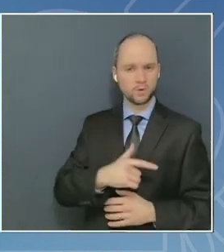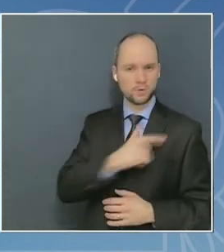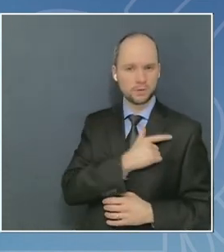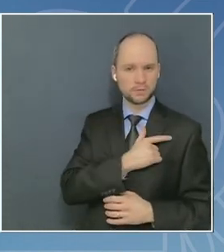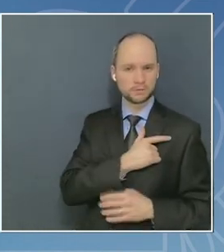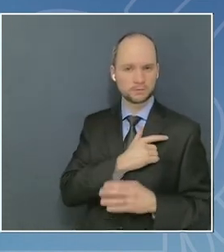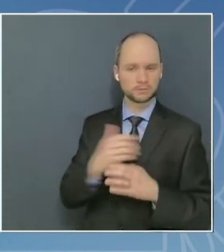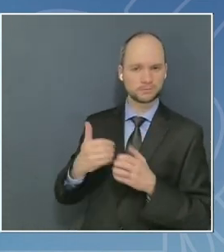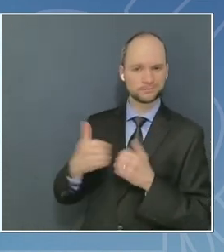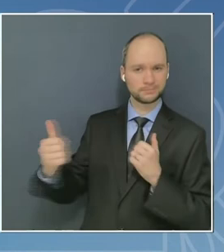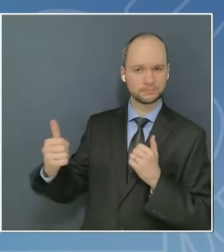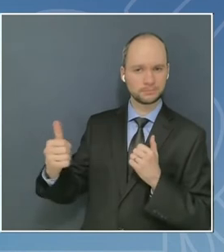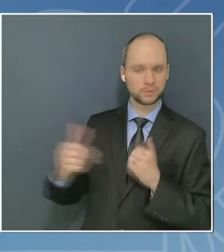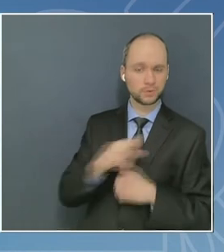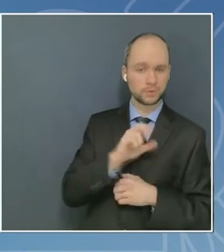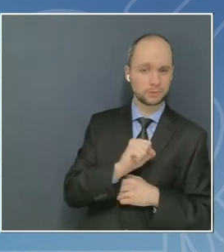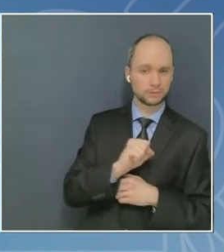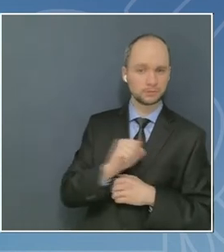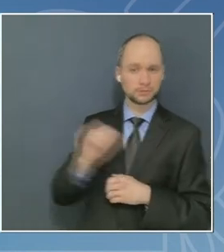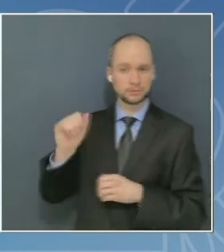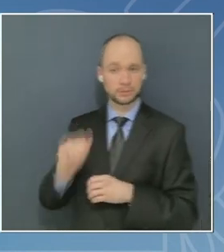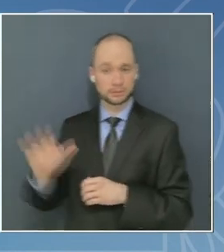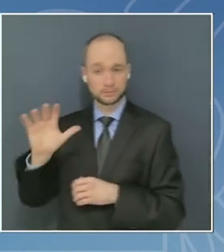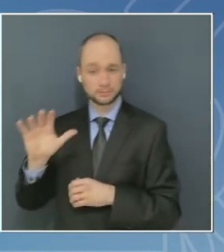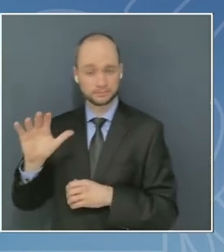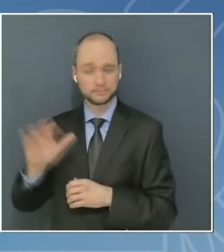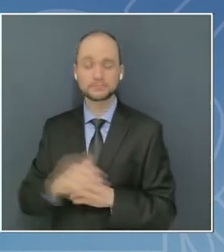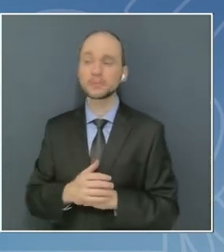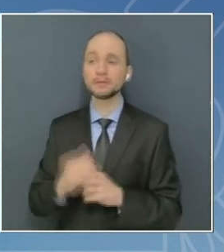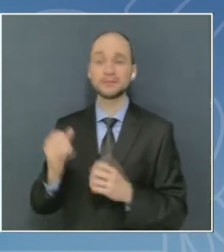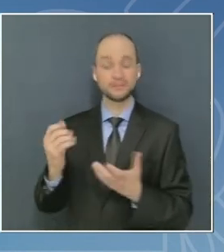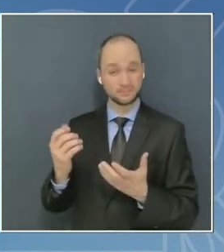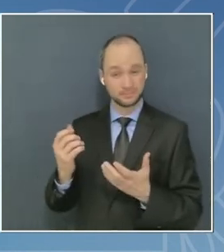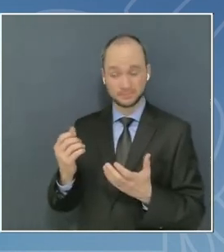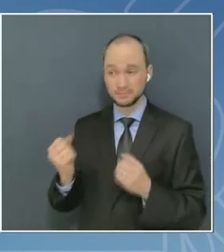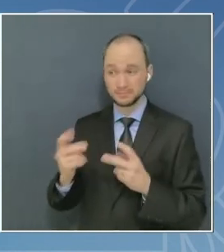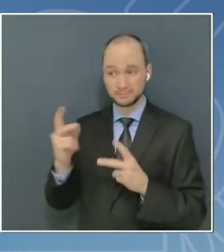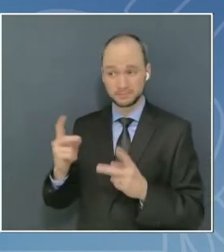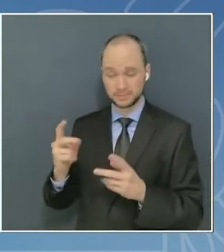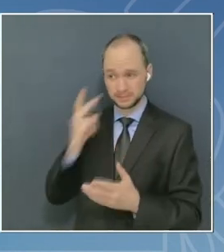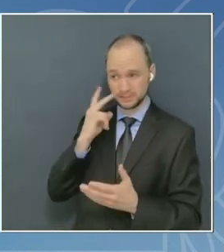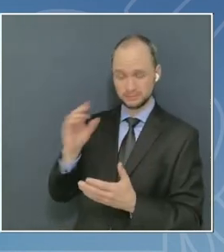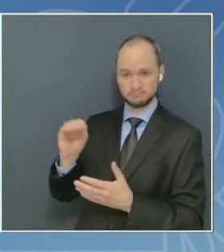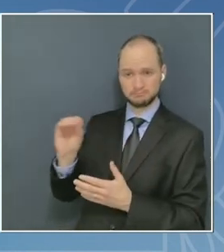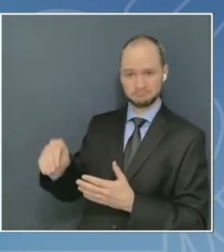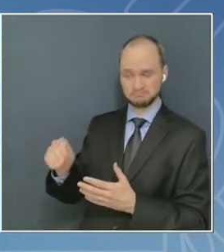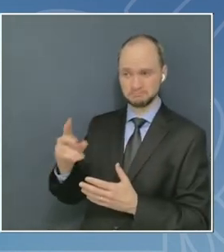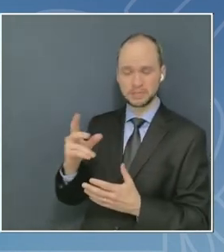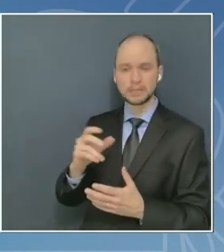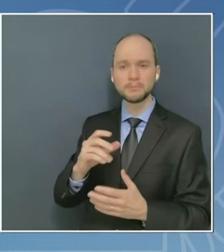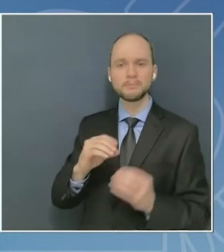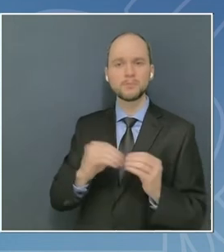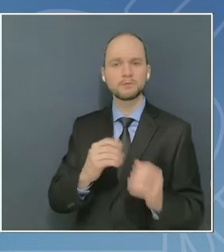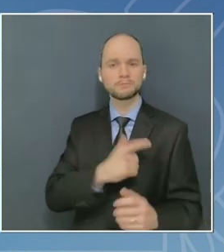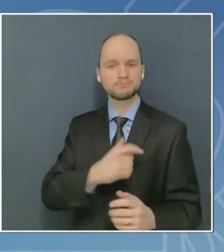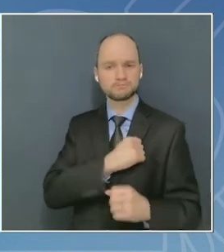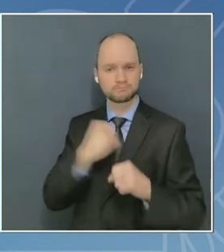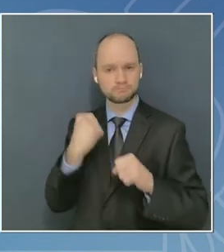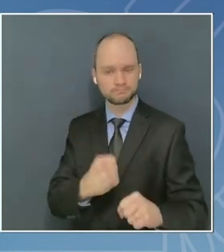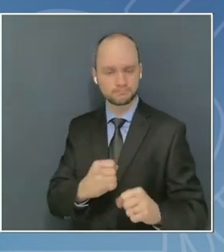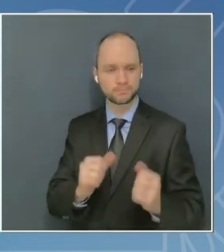polled believe Asian Americans are more loyal to their country of origin than to the United States. Clearly, this is not solely the responsibility